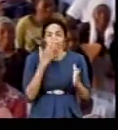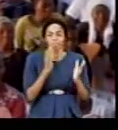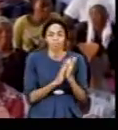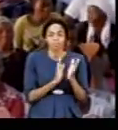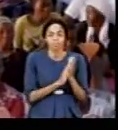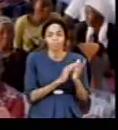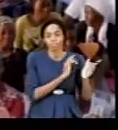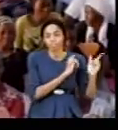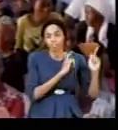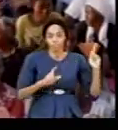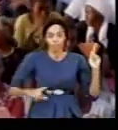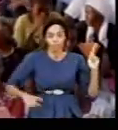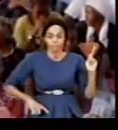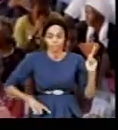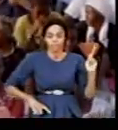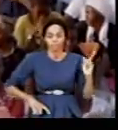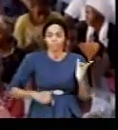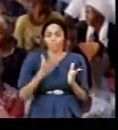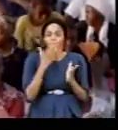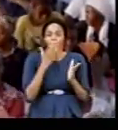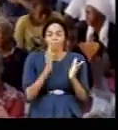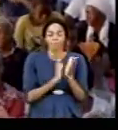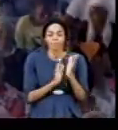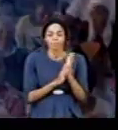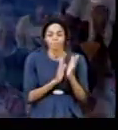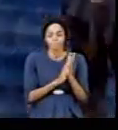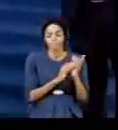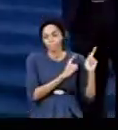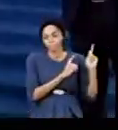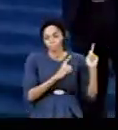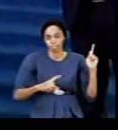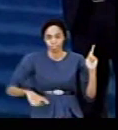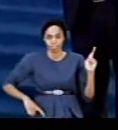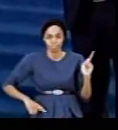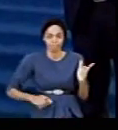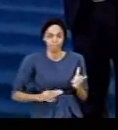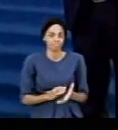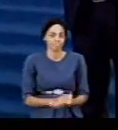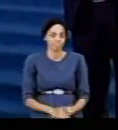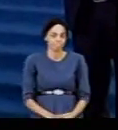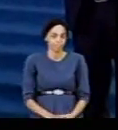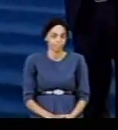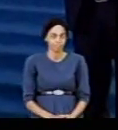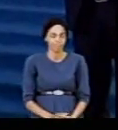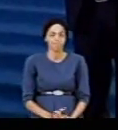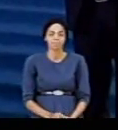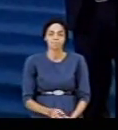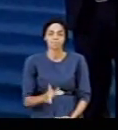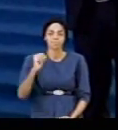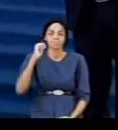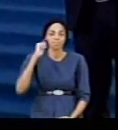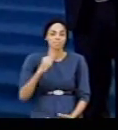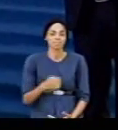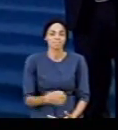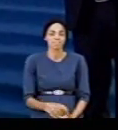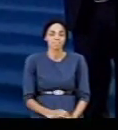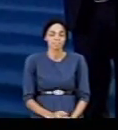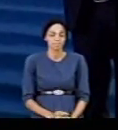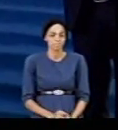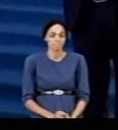Lord. Praise the Lord. The woman had progressive